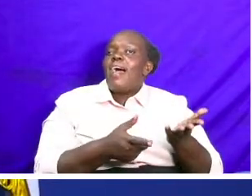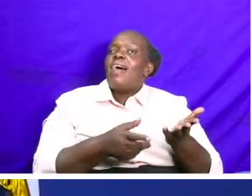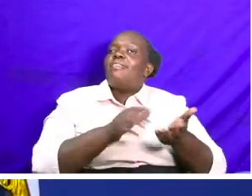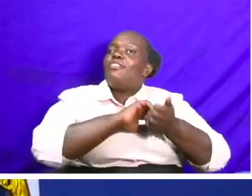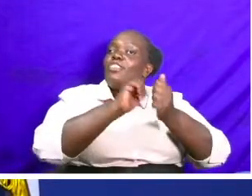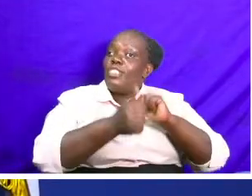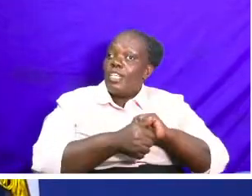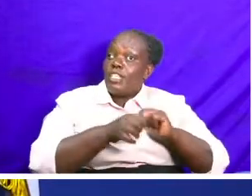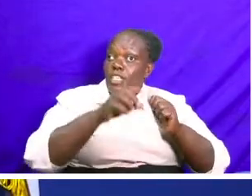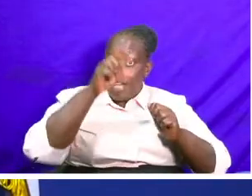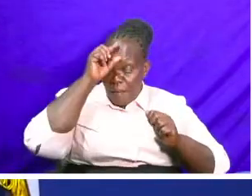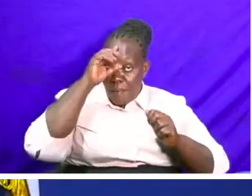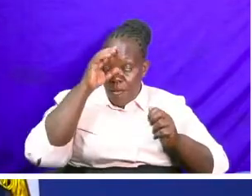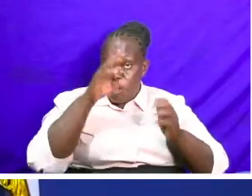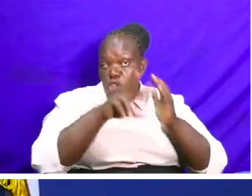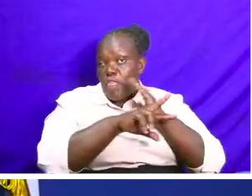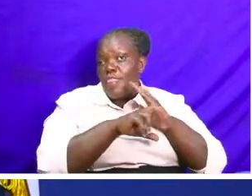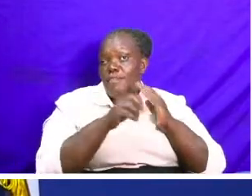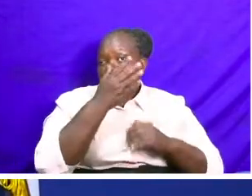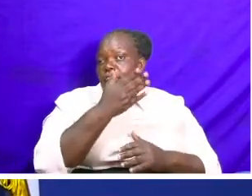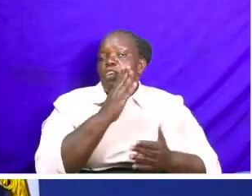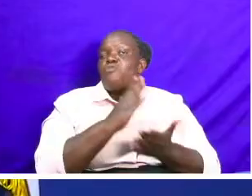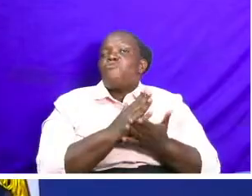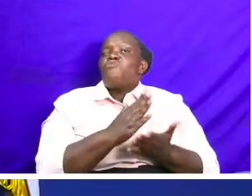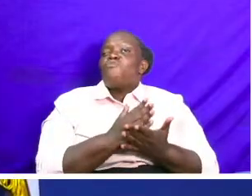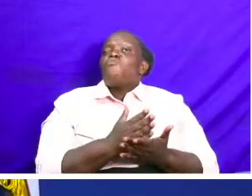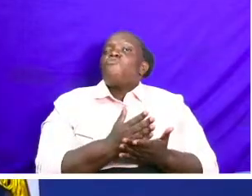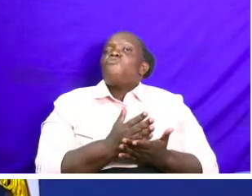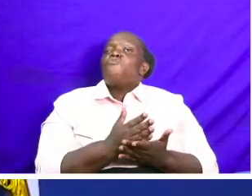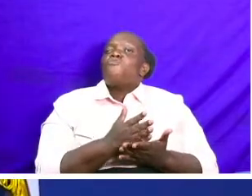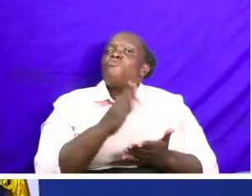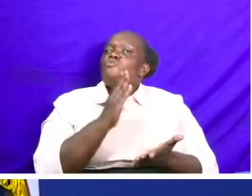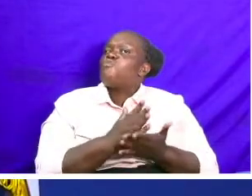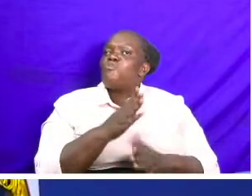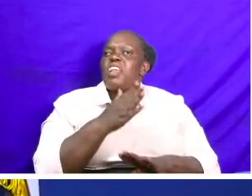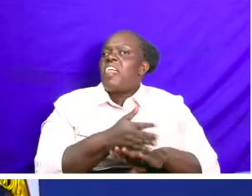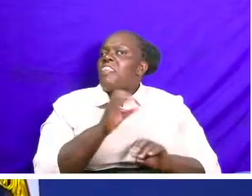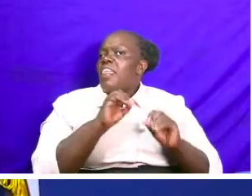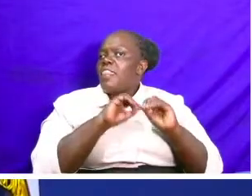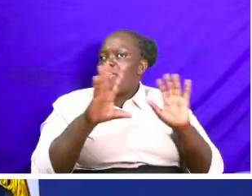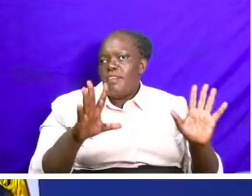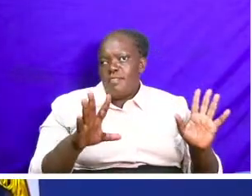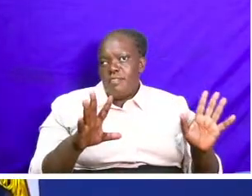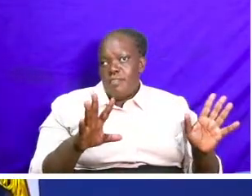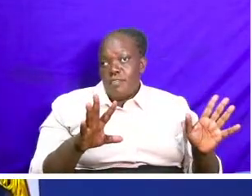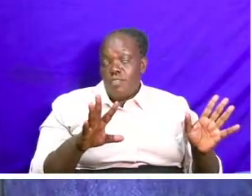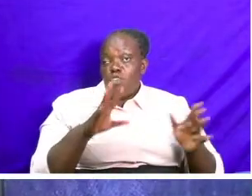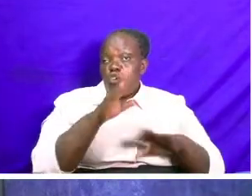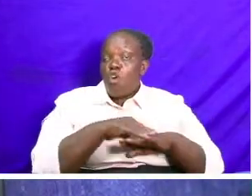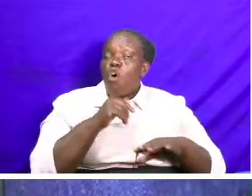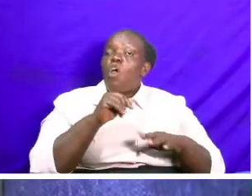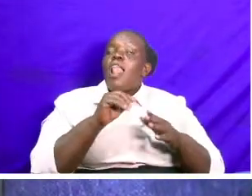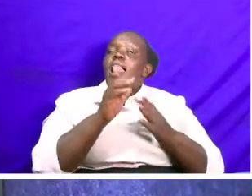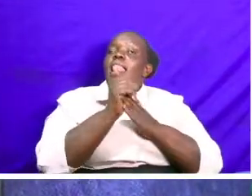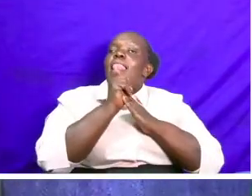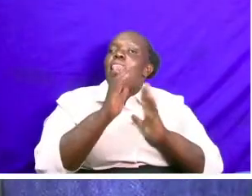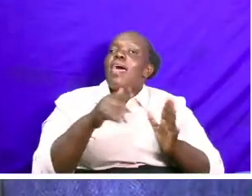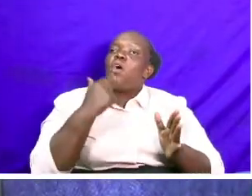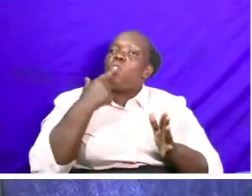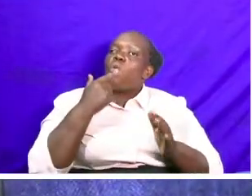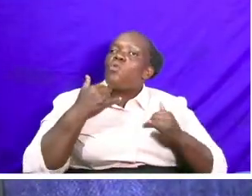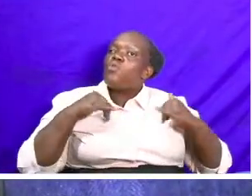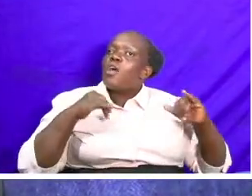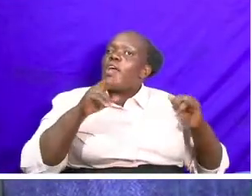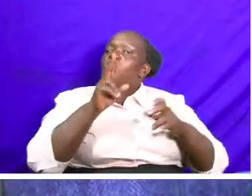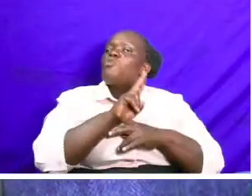in government. Nothing can be further from the truth. We want to call out those leaders who are trying